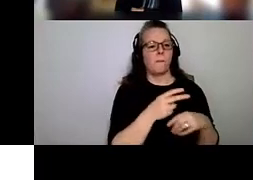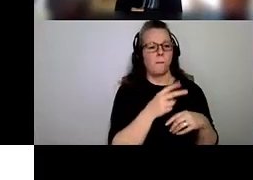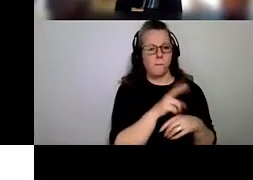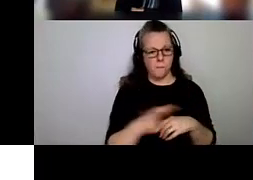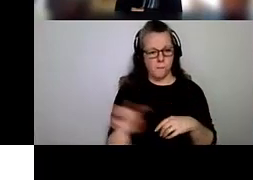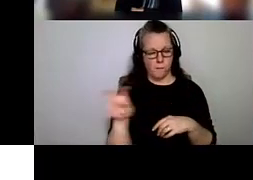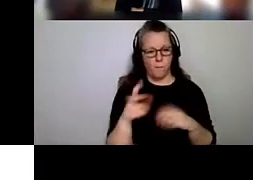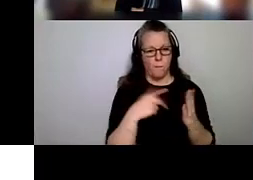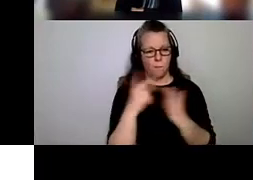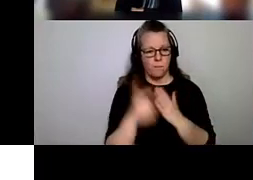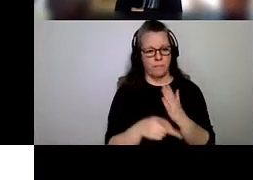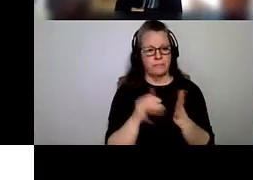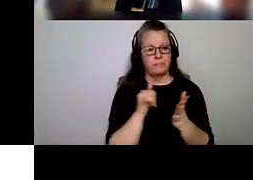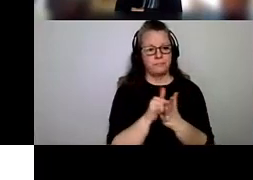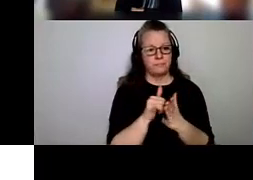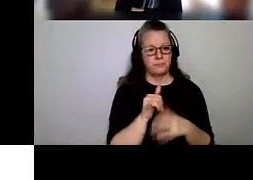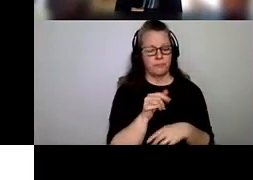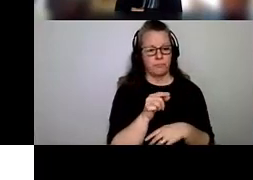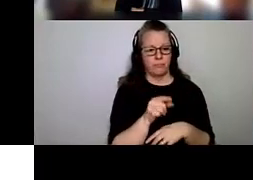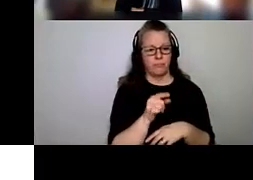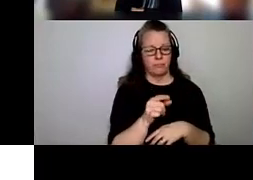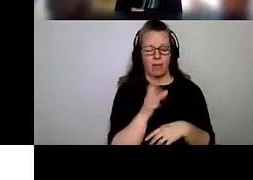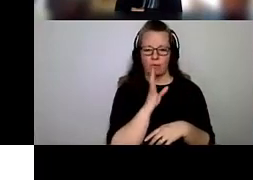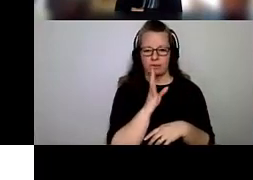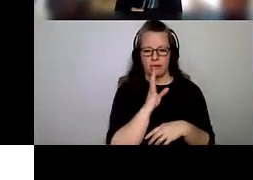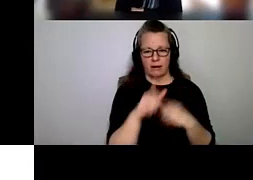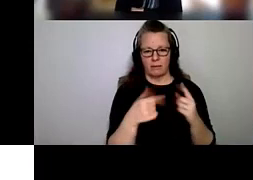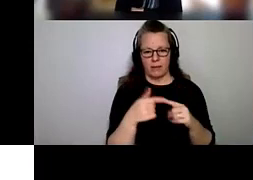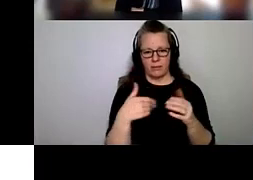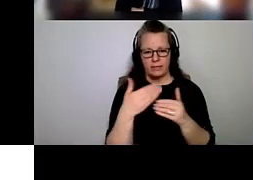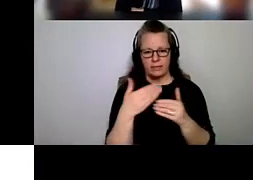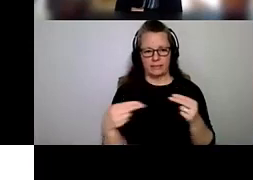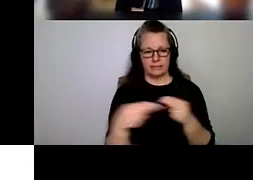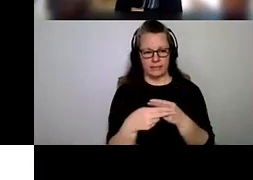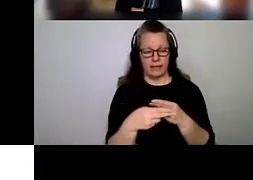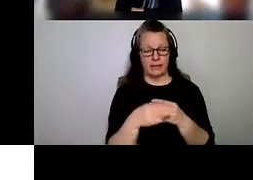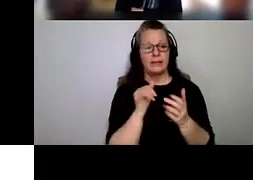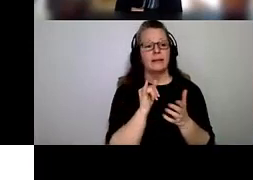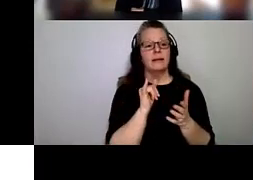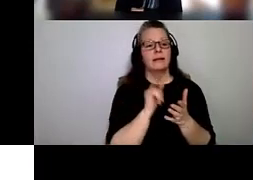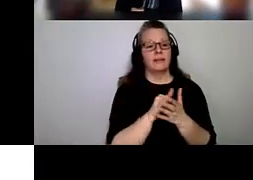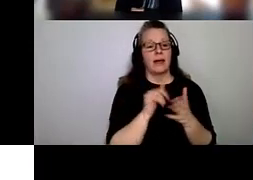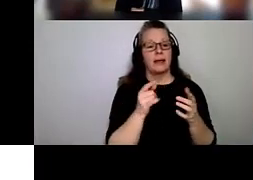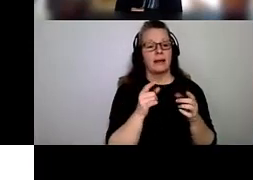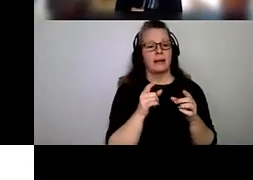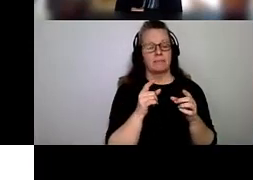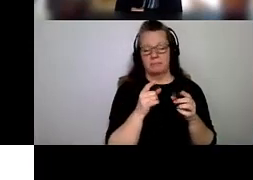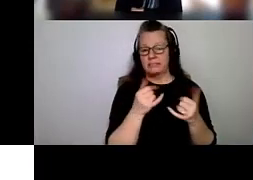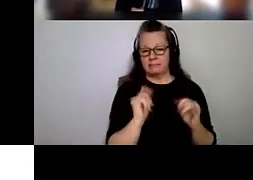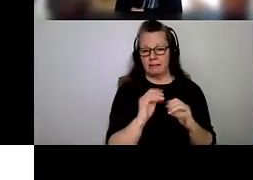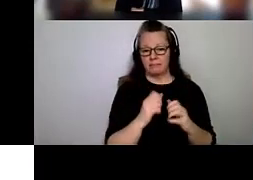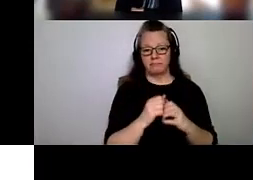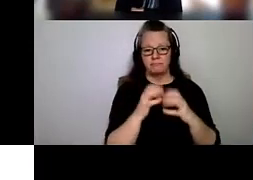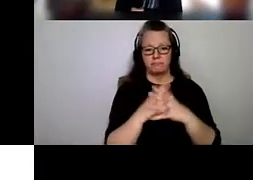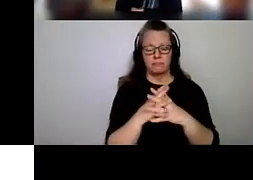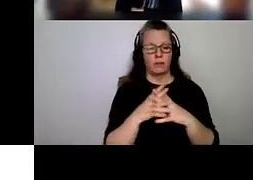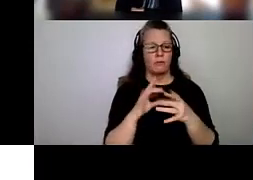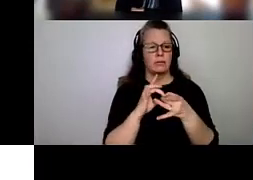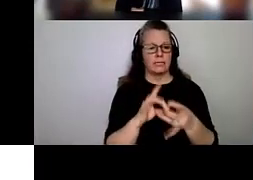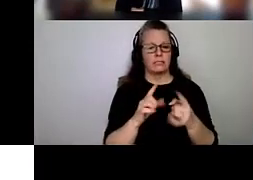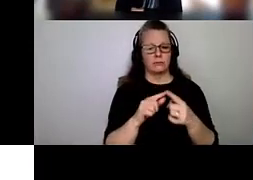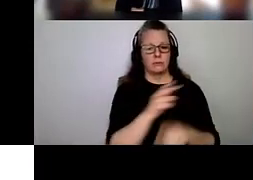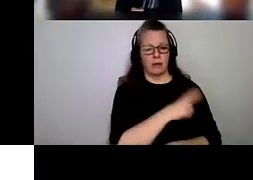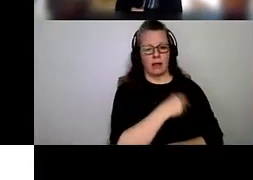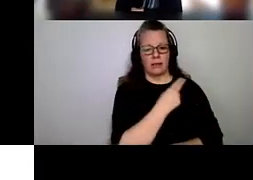transformation program, which I'll speak to in the next slide. And that was preceded and still exists with regard to the hospital quality incentive